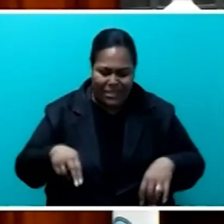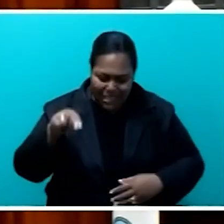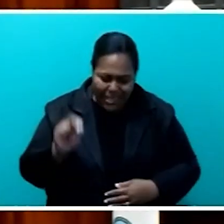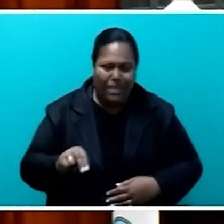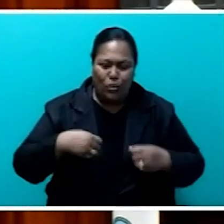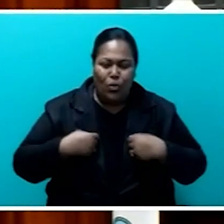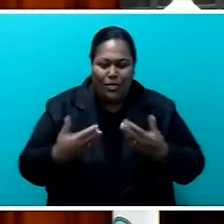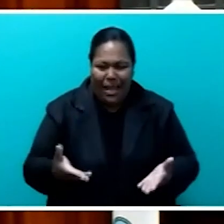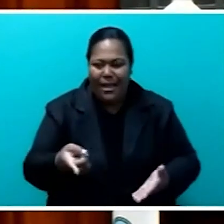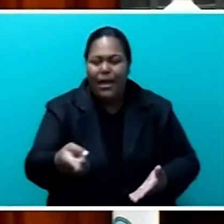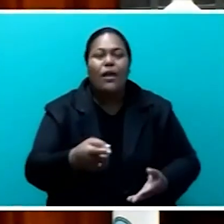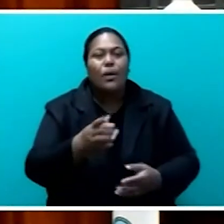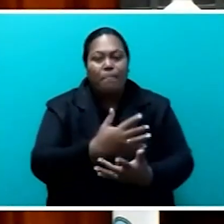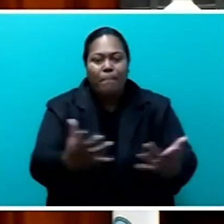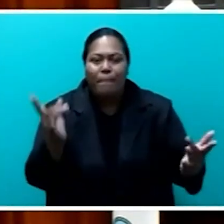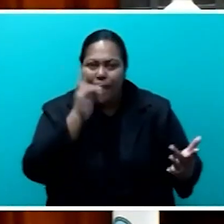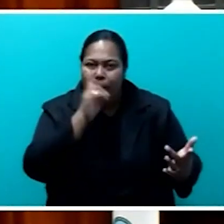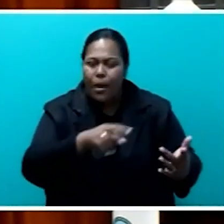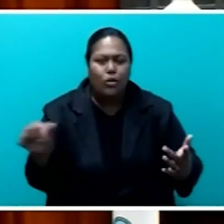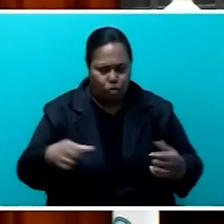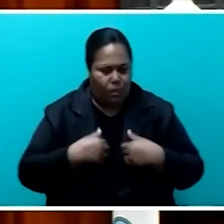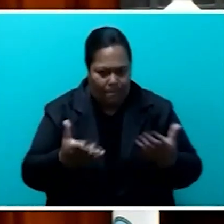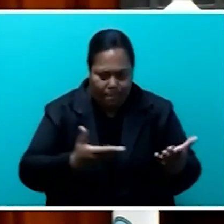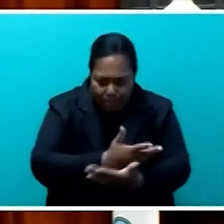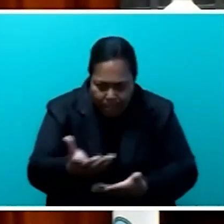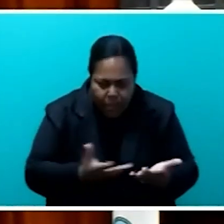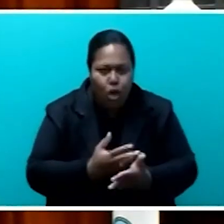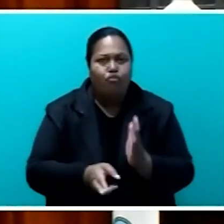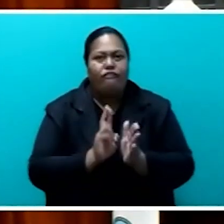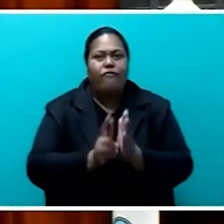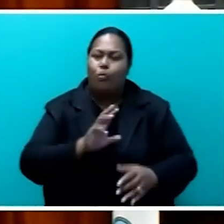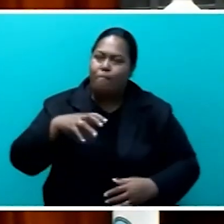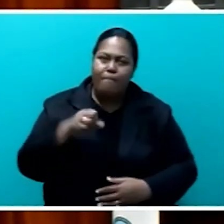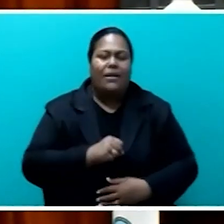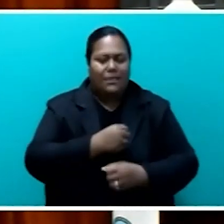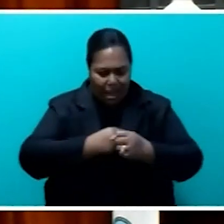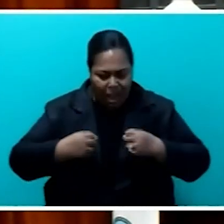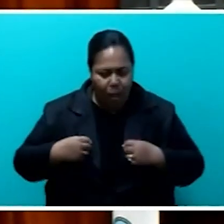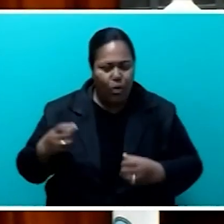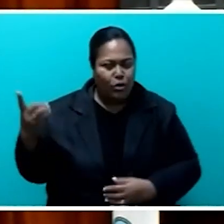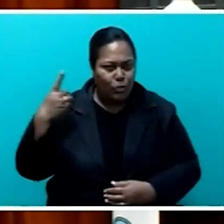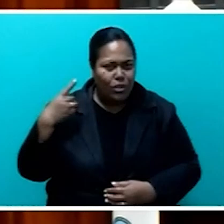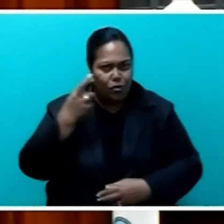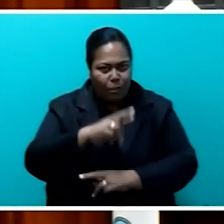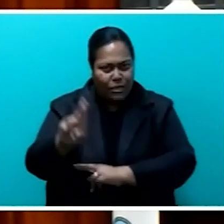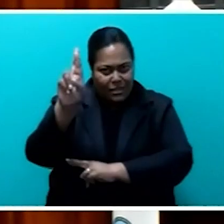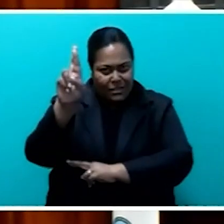to the people to be reviewed and amended as necessary. It is our duty as